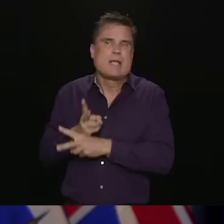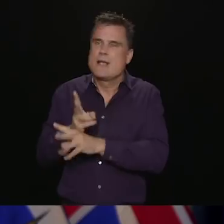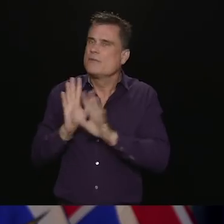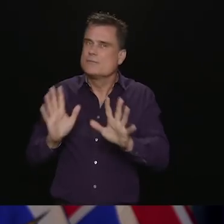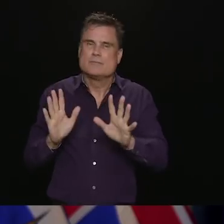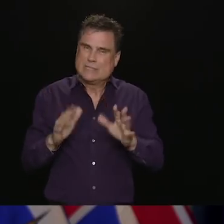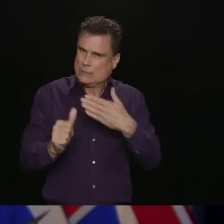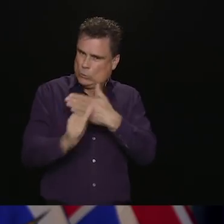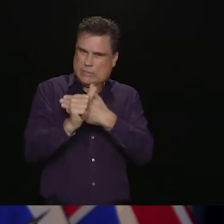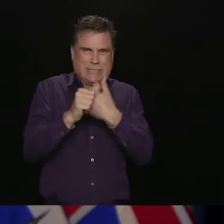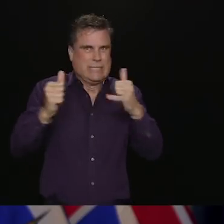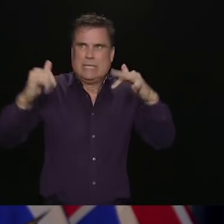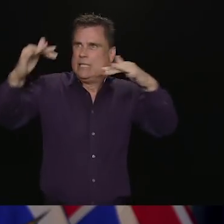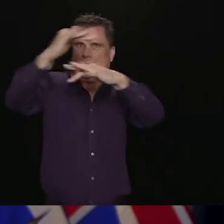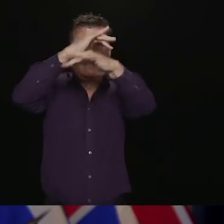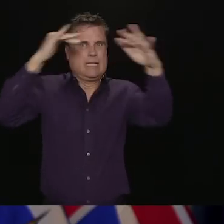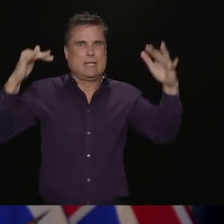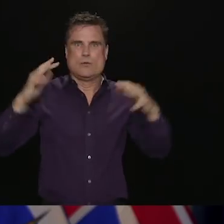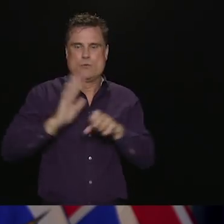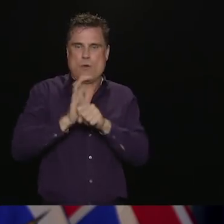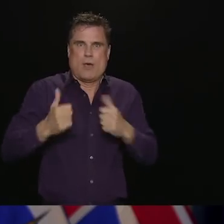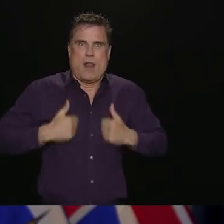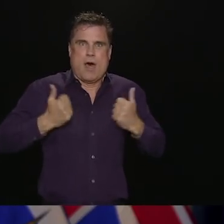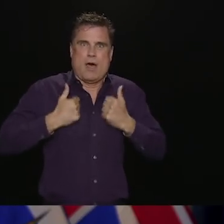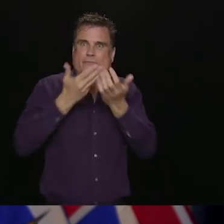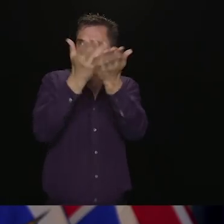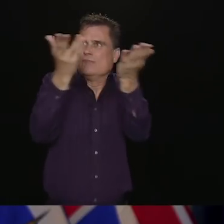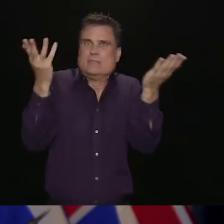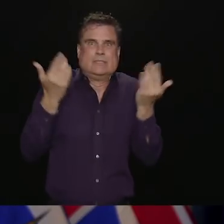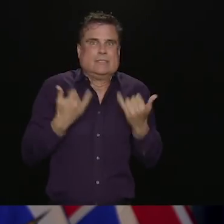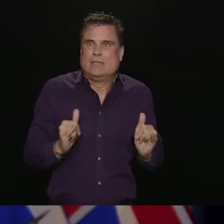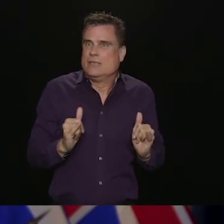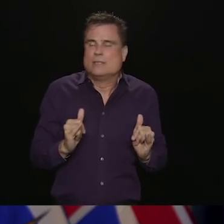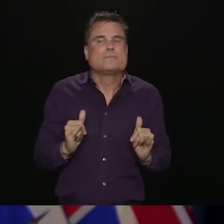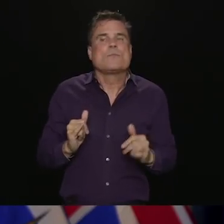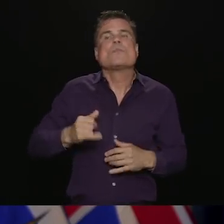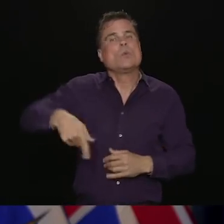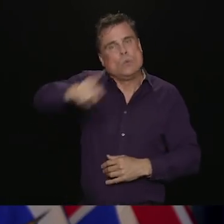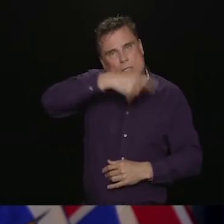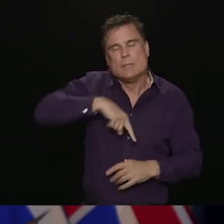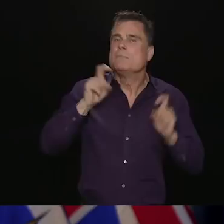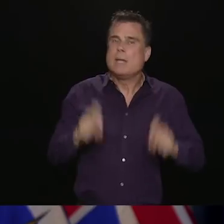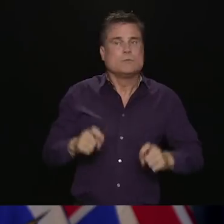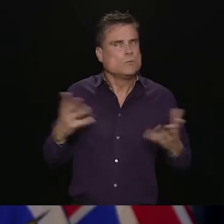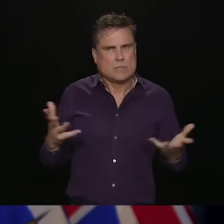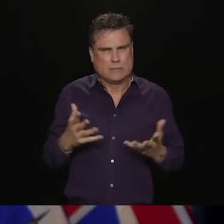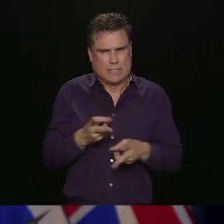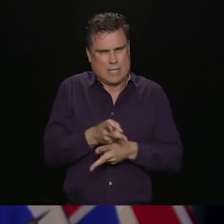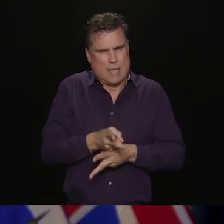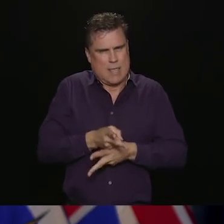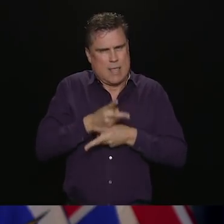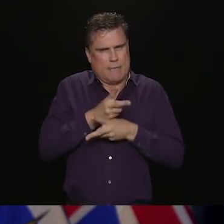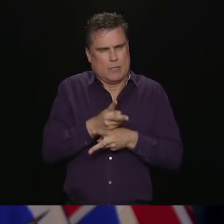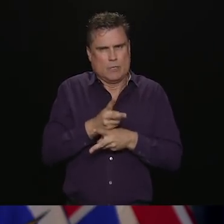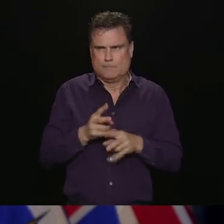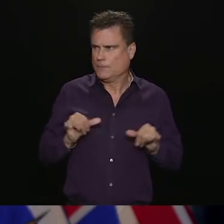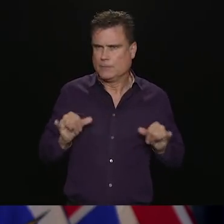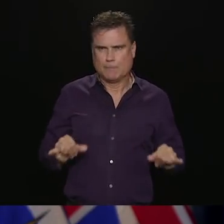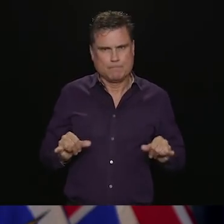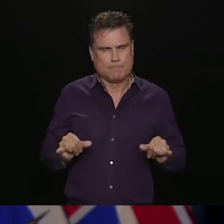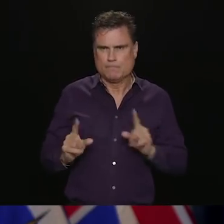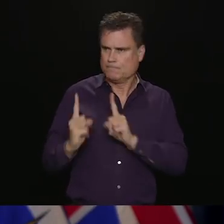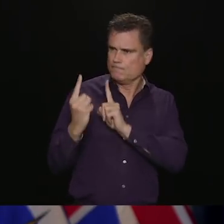transmission, both from us in a social event, but also at work. So we need to continue to have our distances at work to make sure that